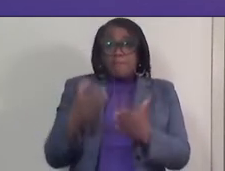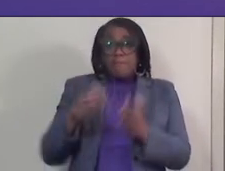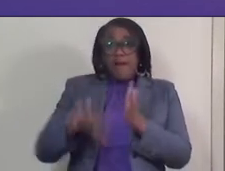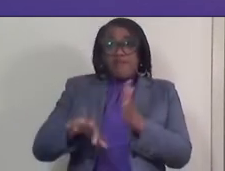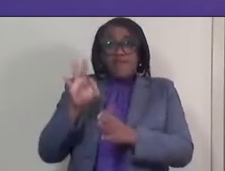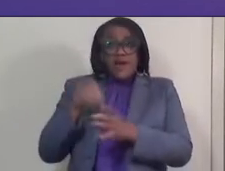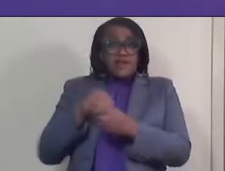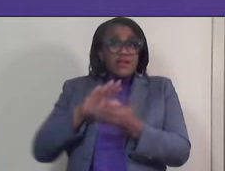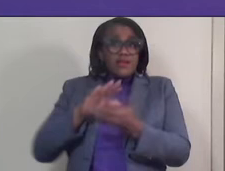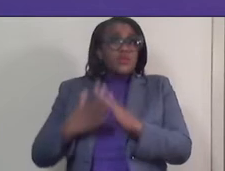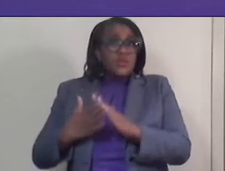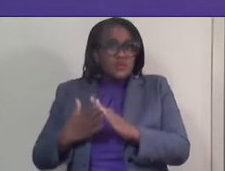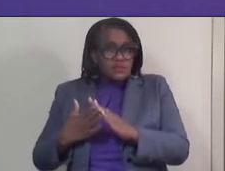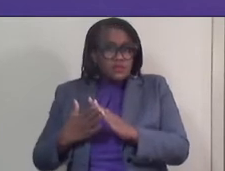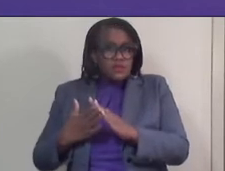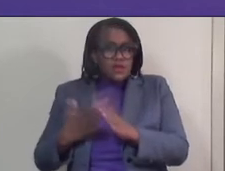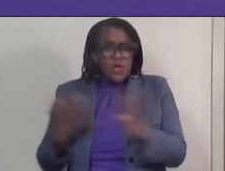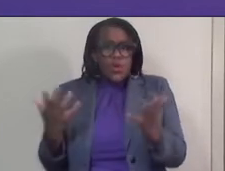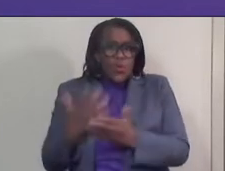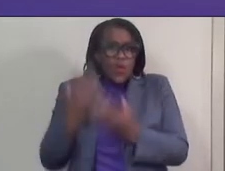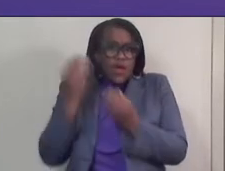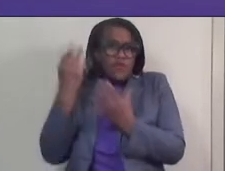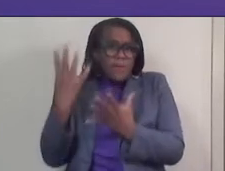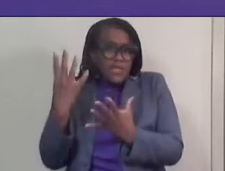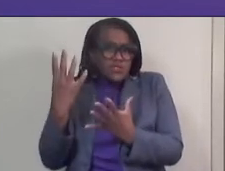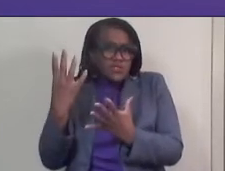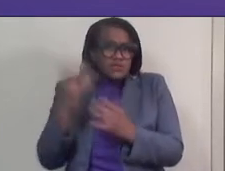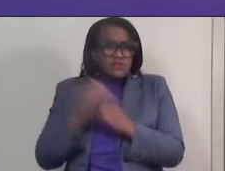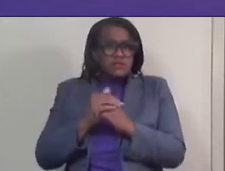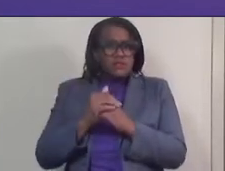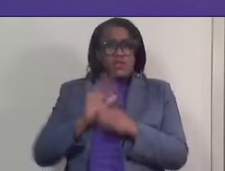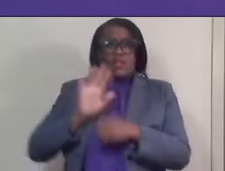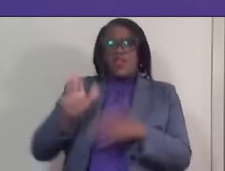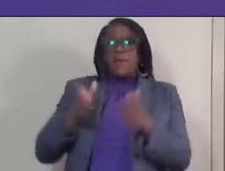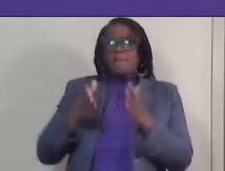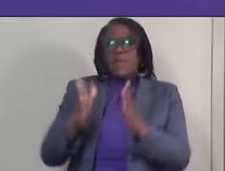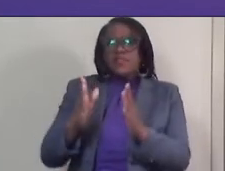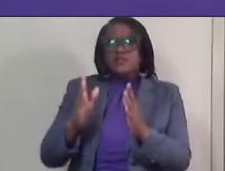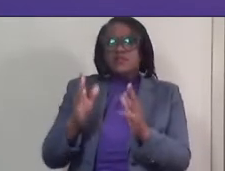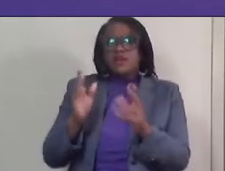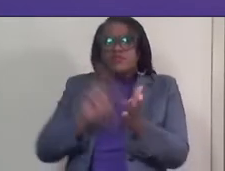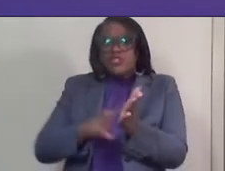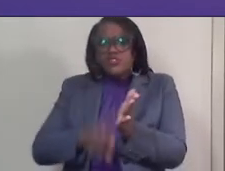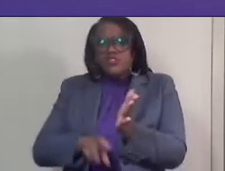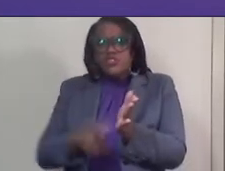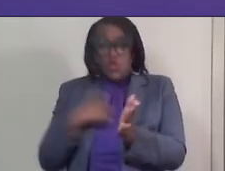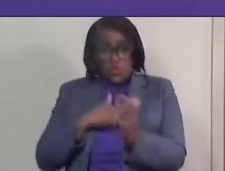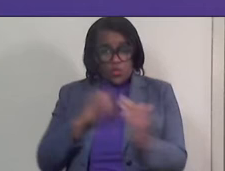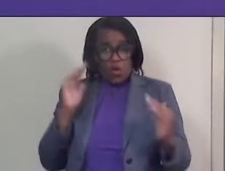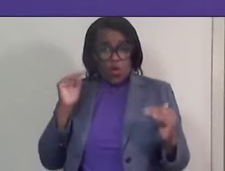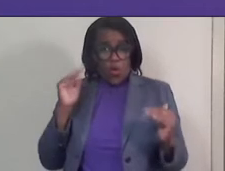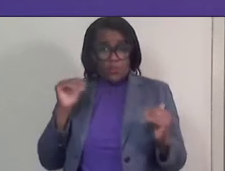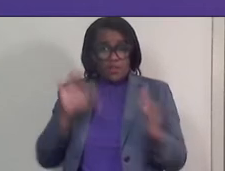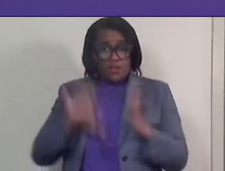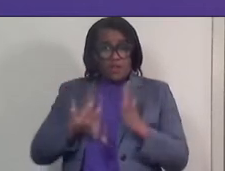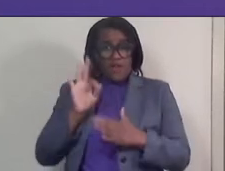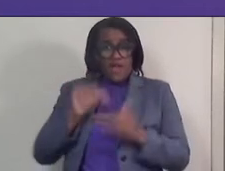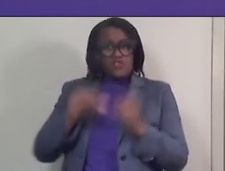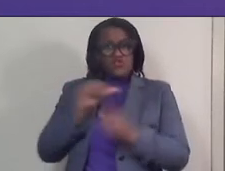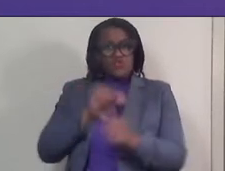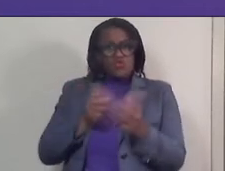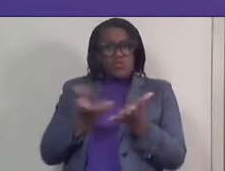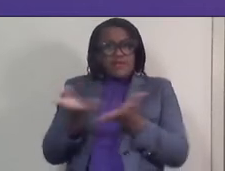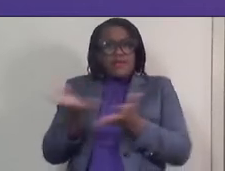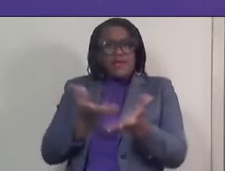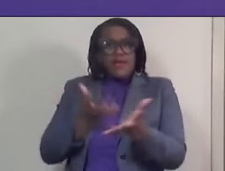communities, what information, where are there nodes of research? We're hoping that we'll find socially engaged